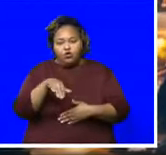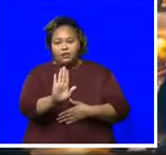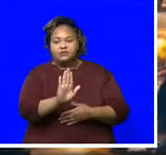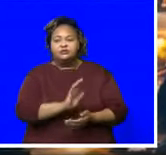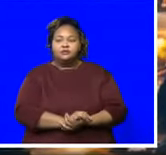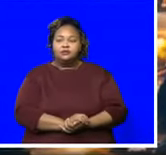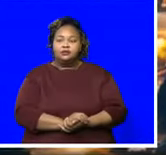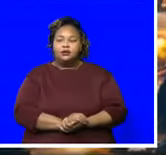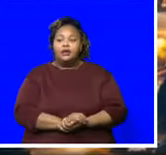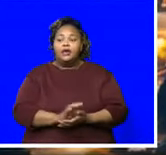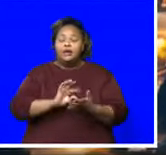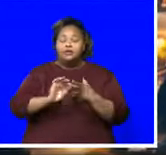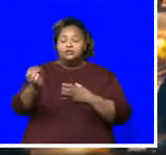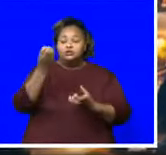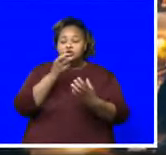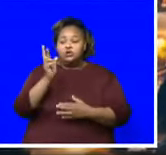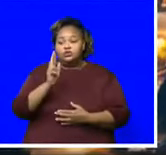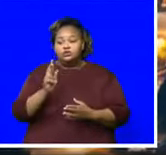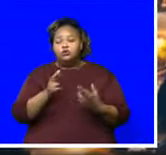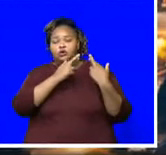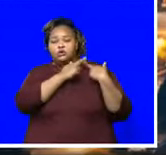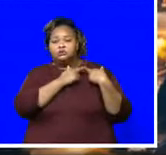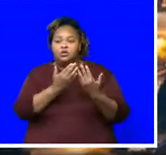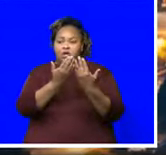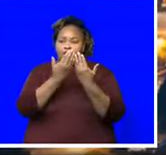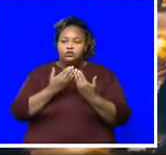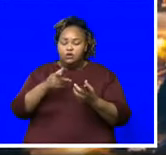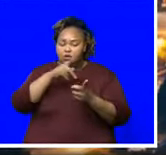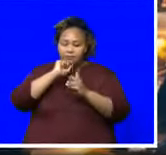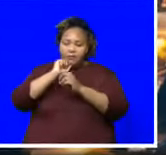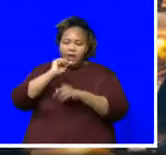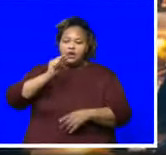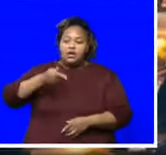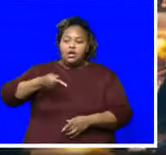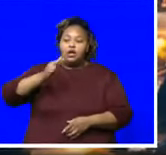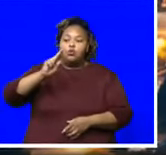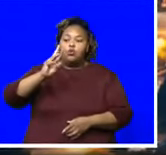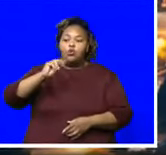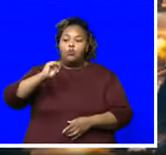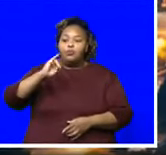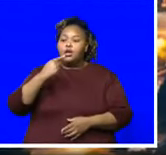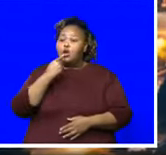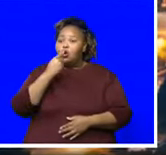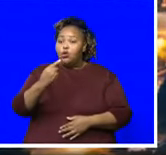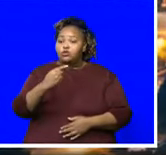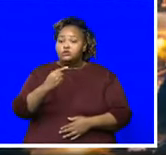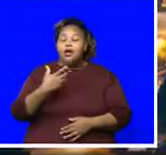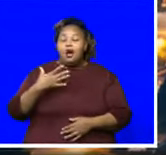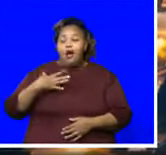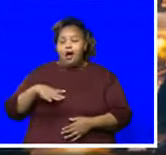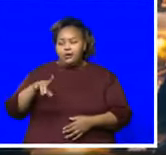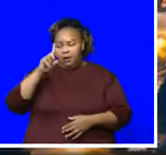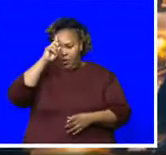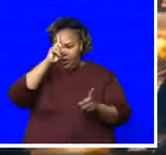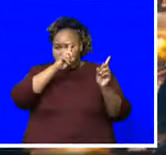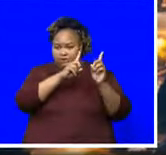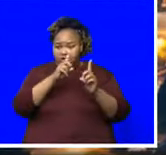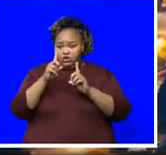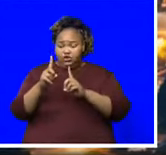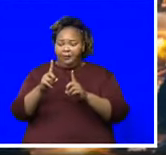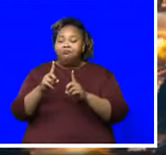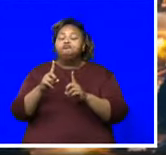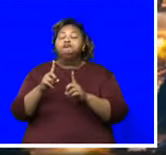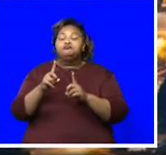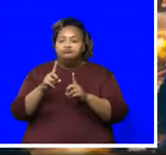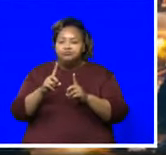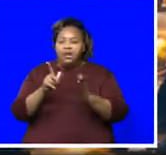lobuke ke temfundo eshiselweni siboniso kumbi uthi ke bothishela labakhulu bahle bayikhohlwa imithetho lebangamele